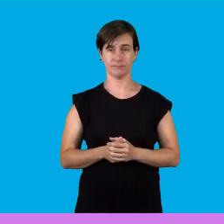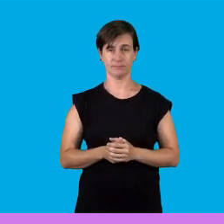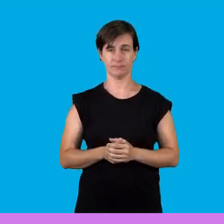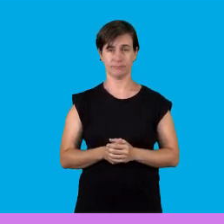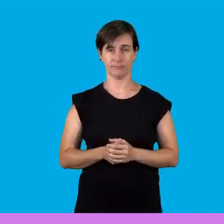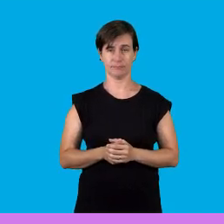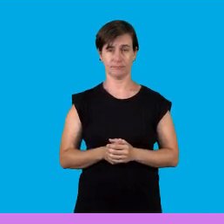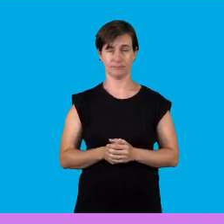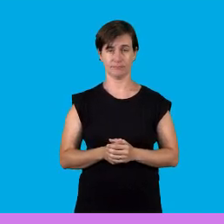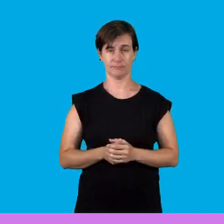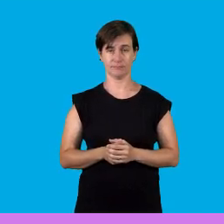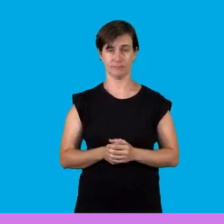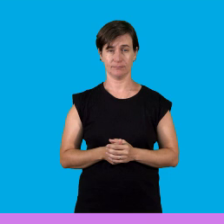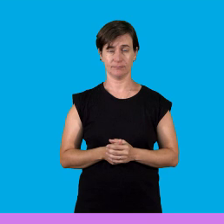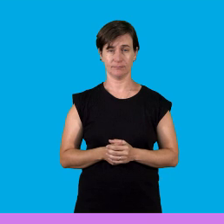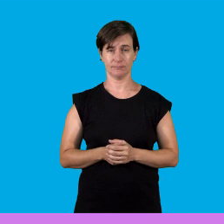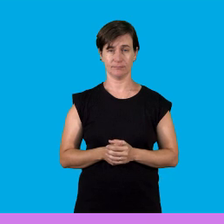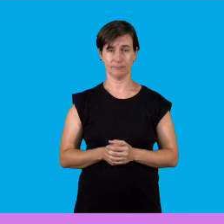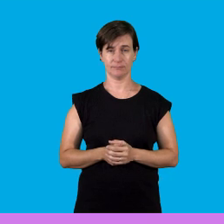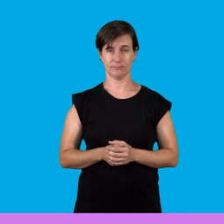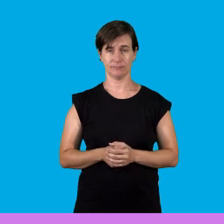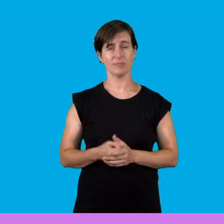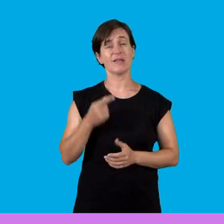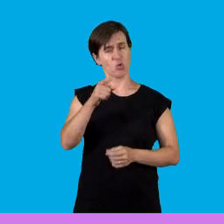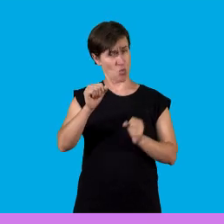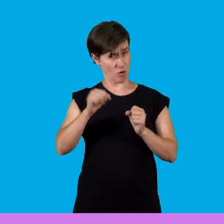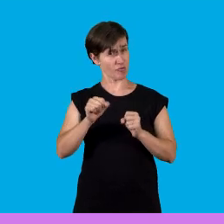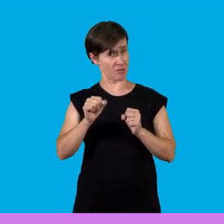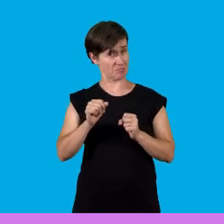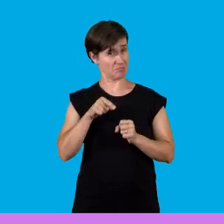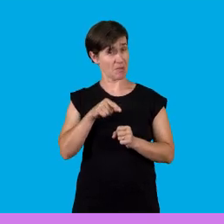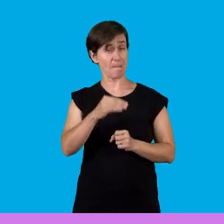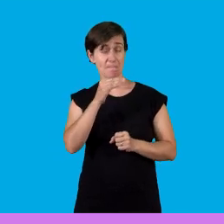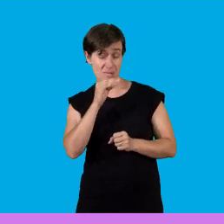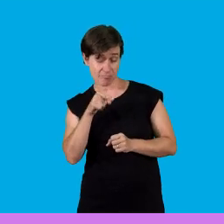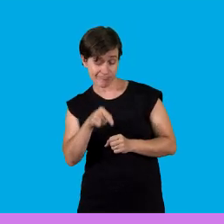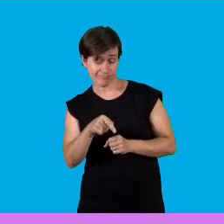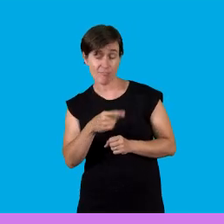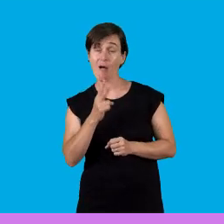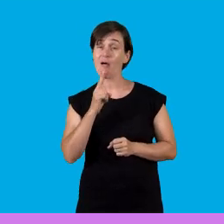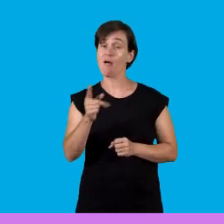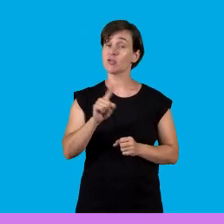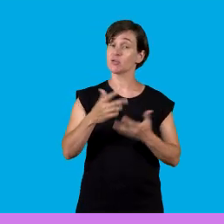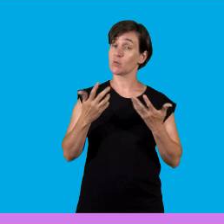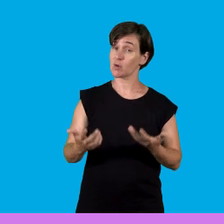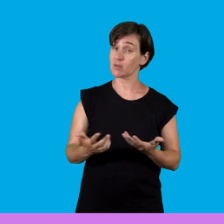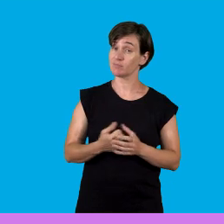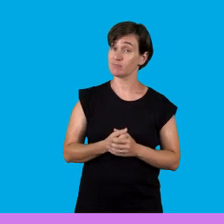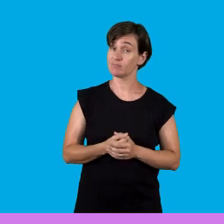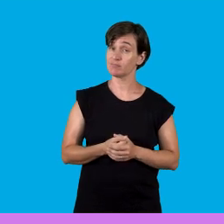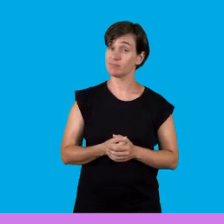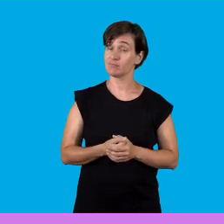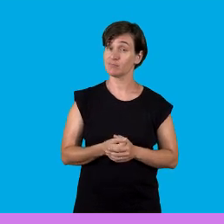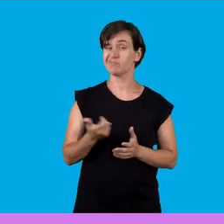after this, I'll come down. Okay, so I'm sure you'll agree with me, based on my graph, that the answer to